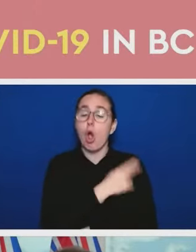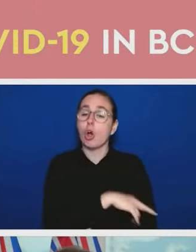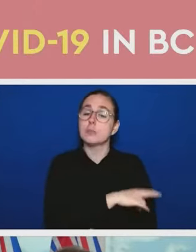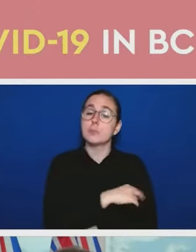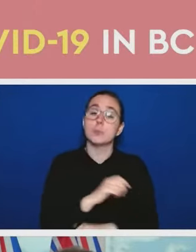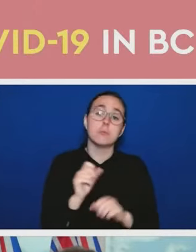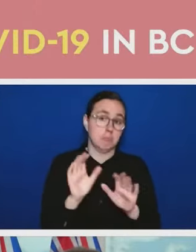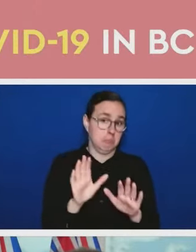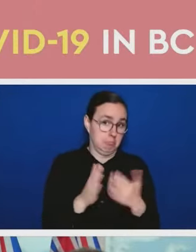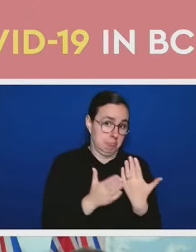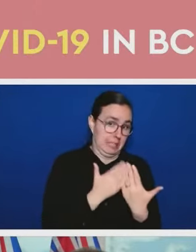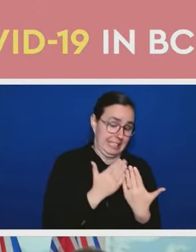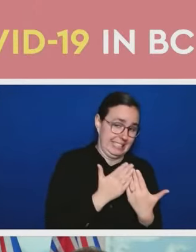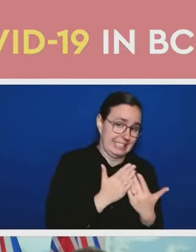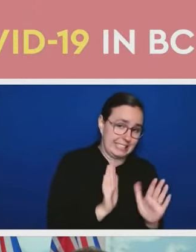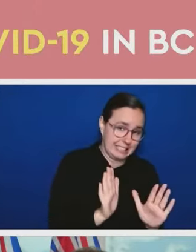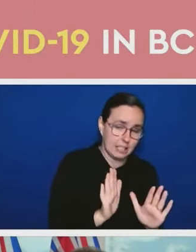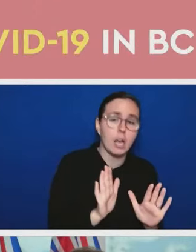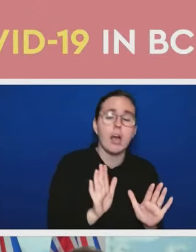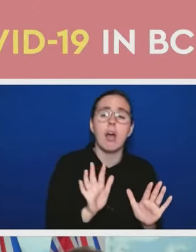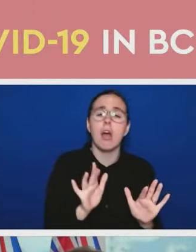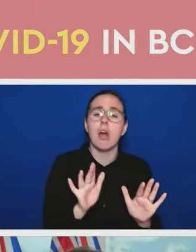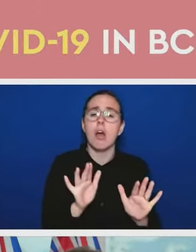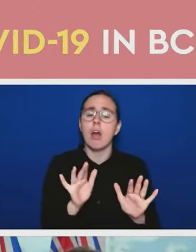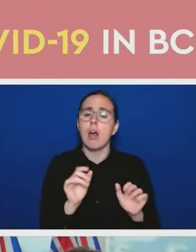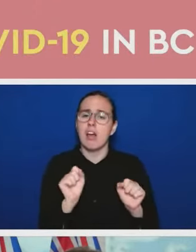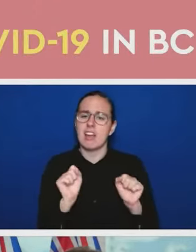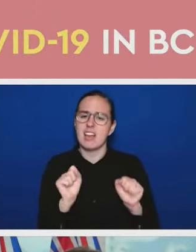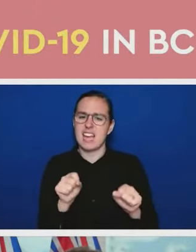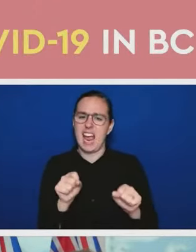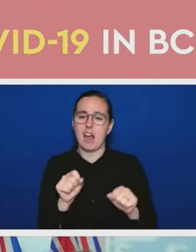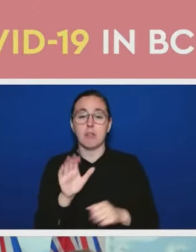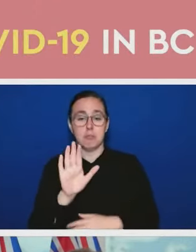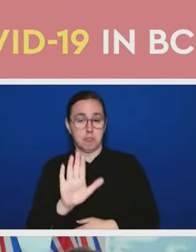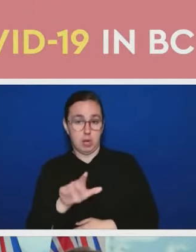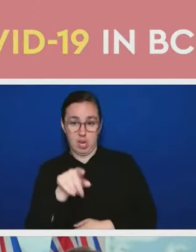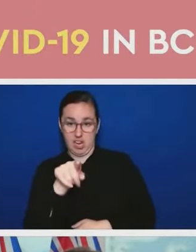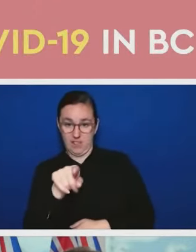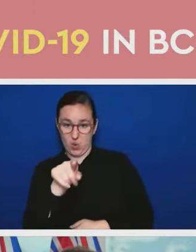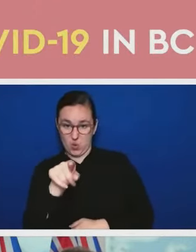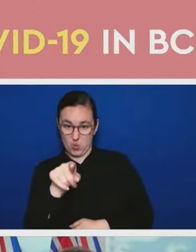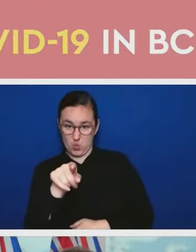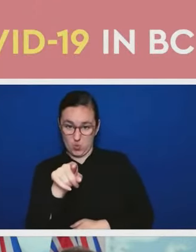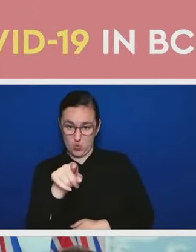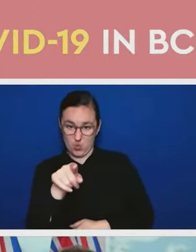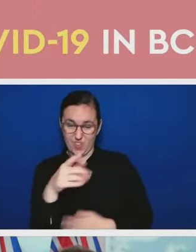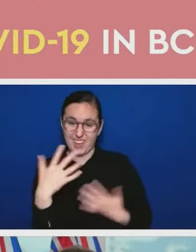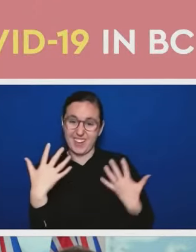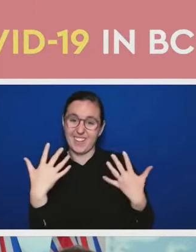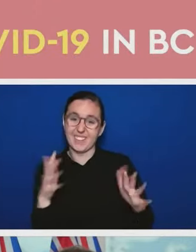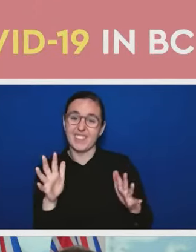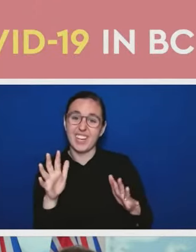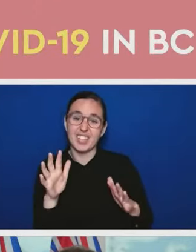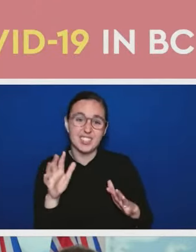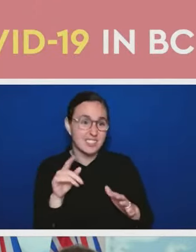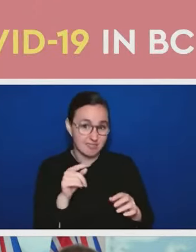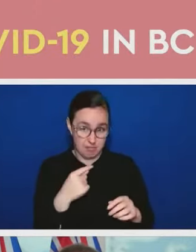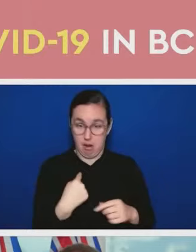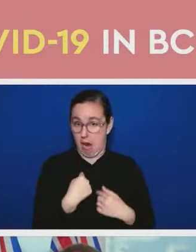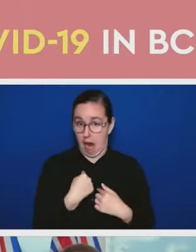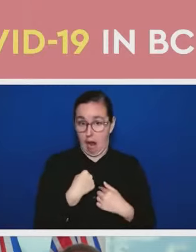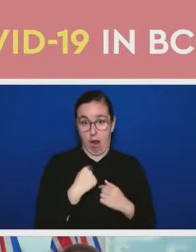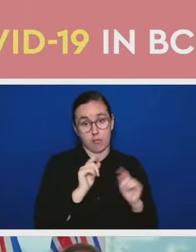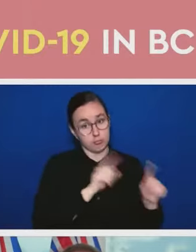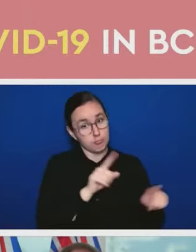tell you. And if you spent any time in hospitals, as I do and have in recent weeks, our